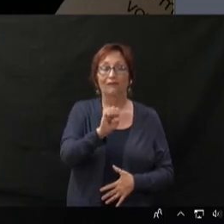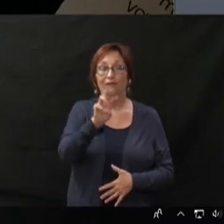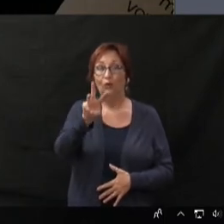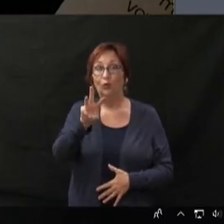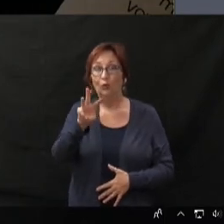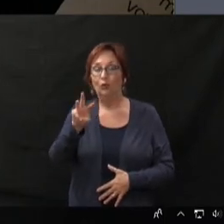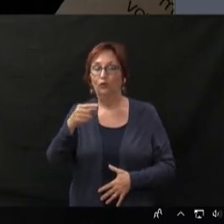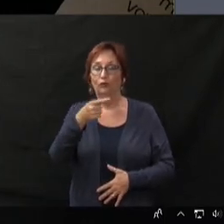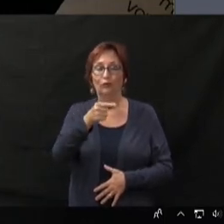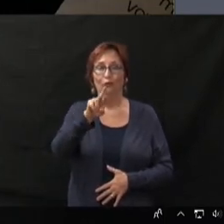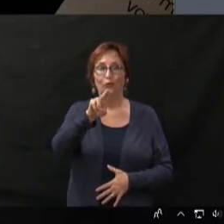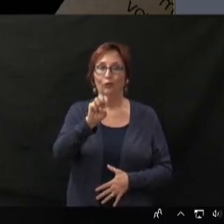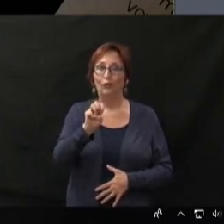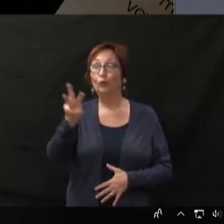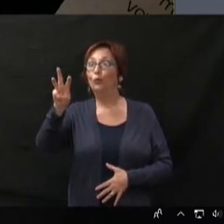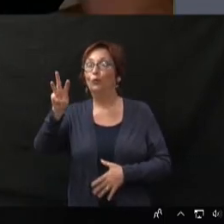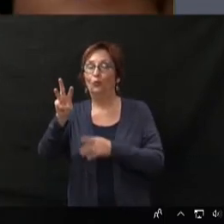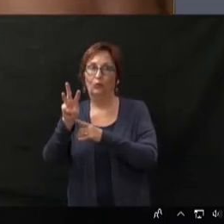grew.